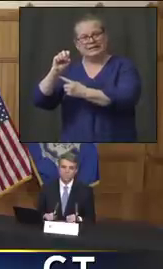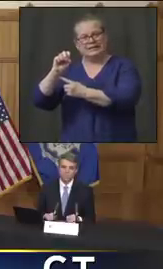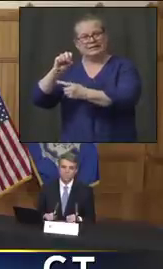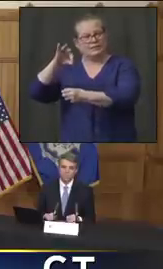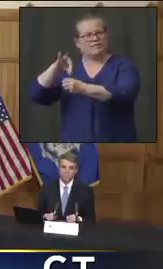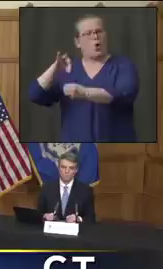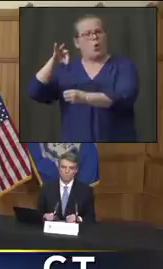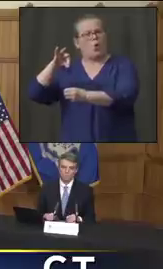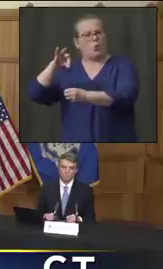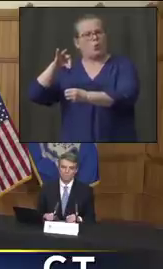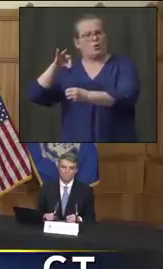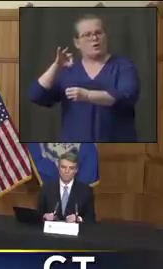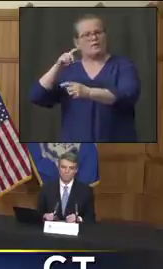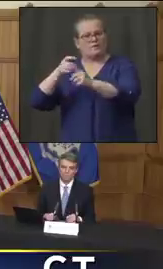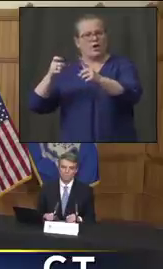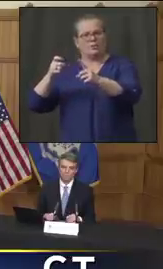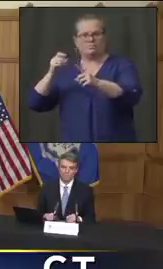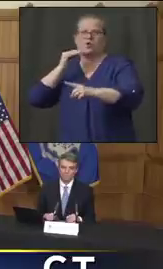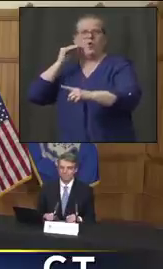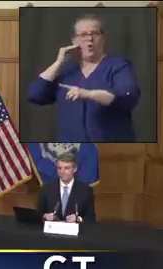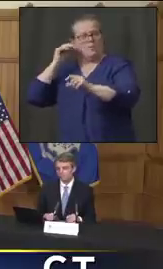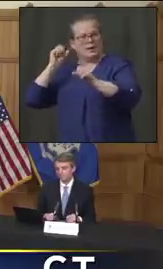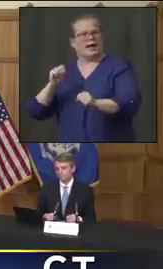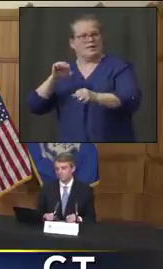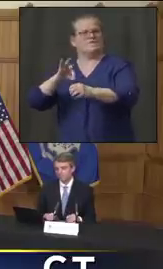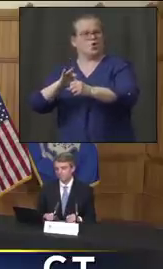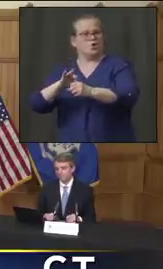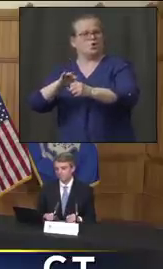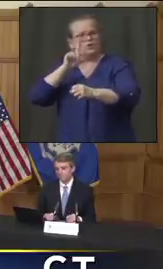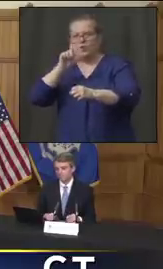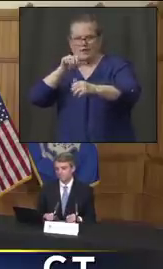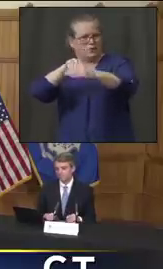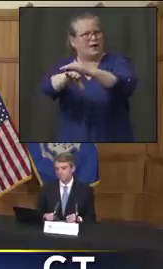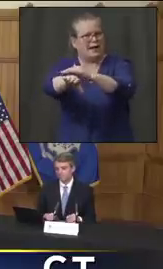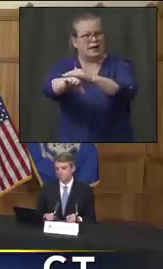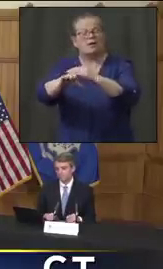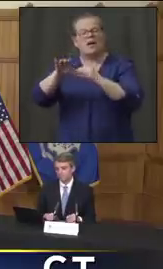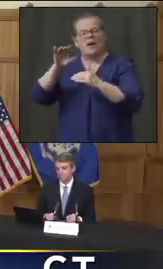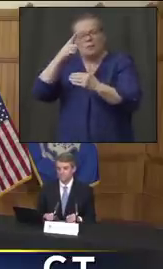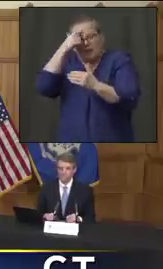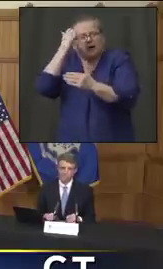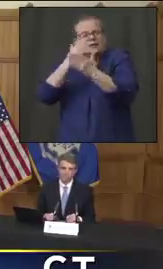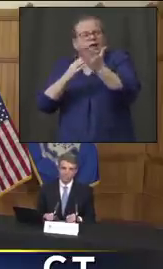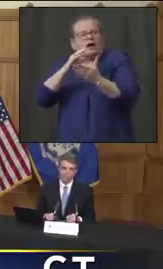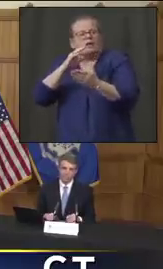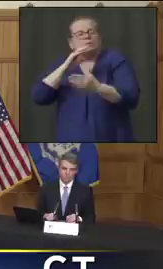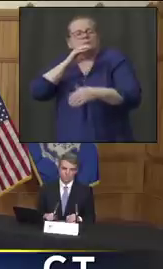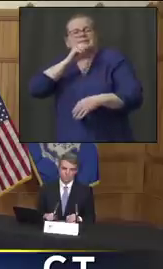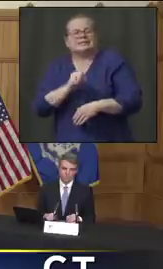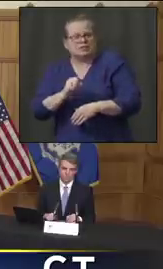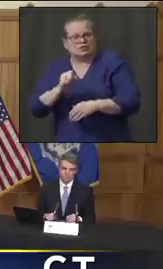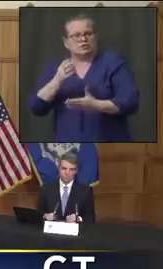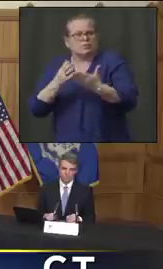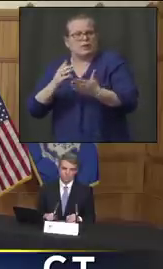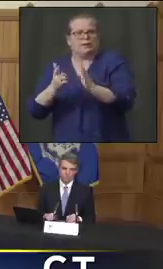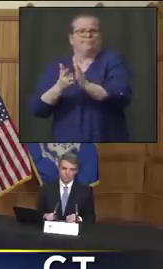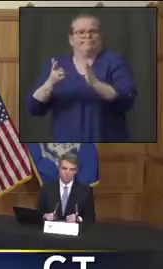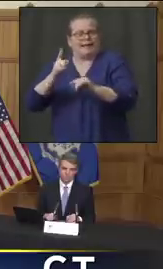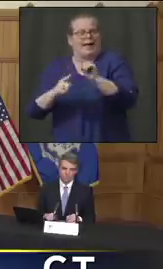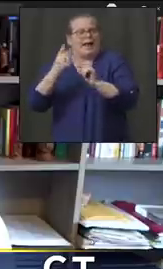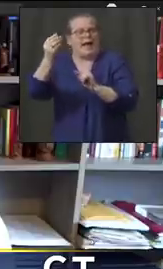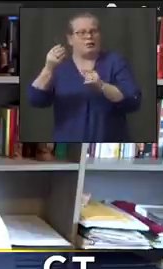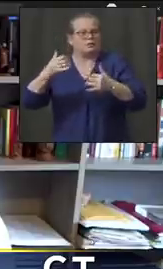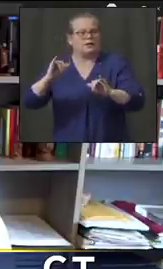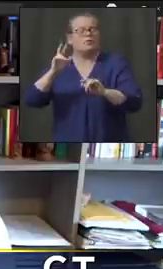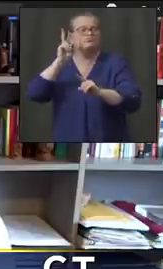Yes. Could I ask you, they're talking about opening up outdoor sections of restaurants, but you